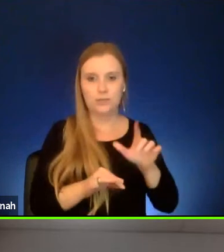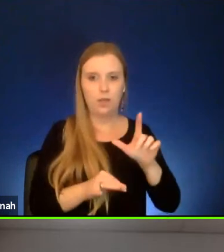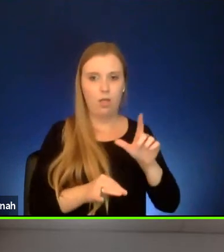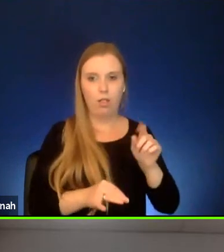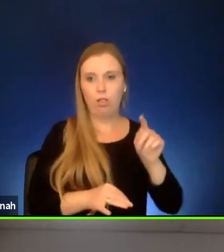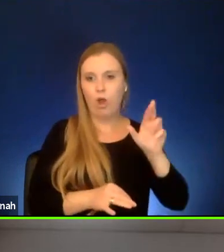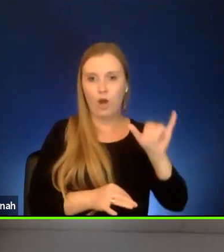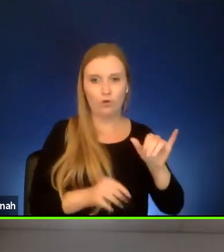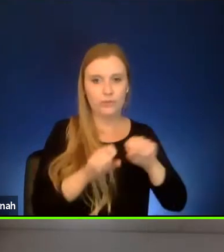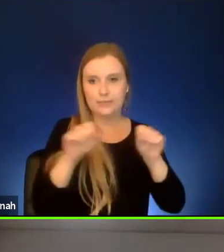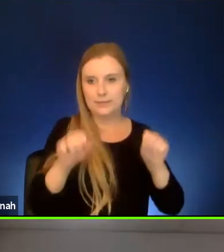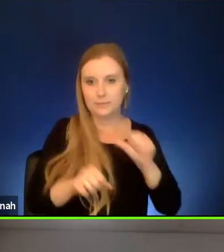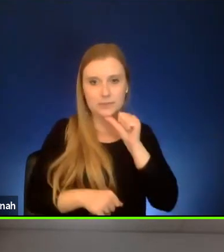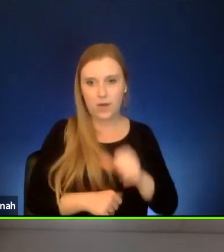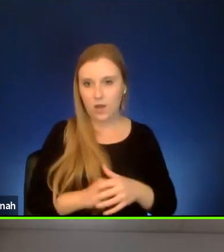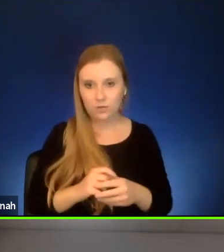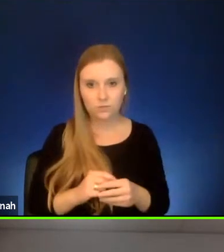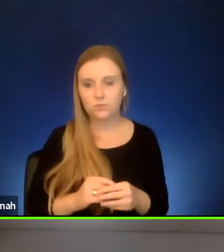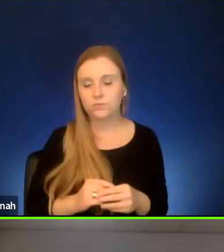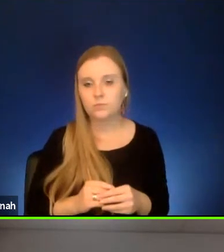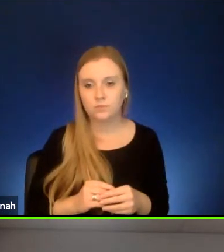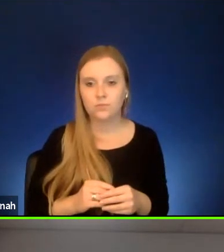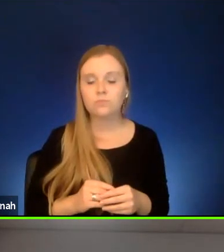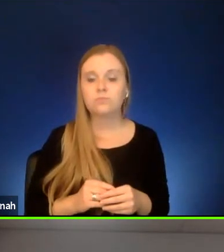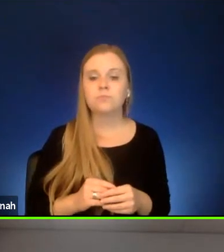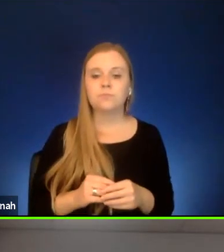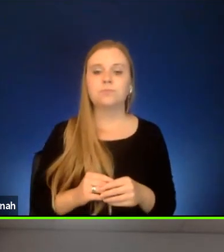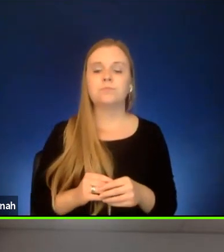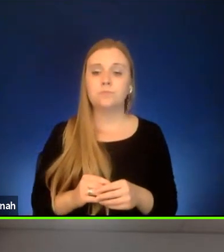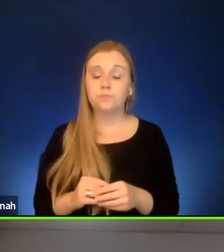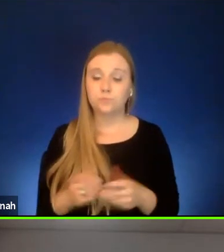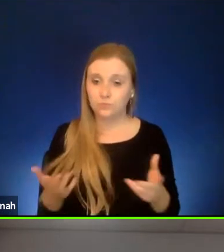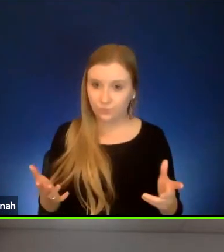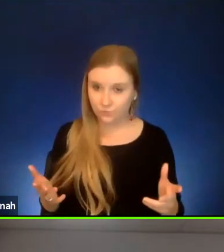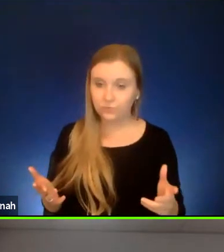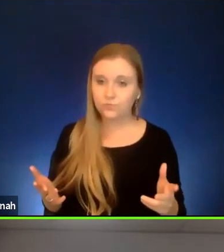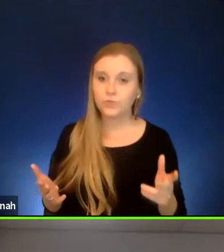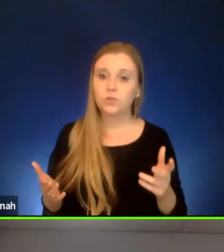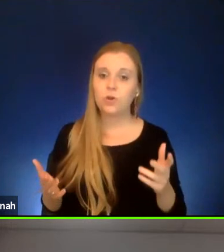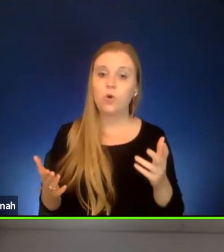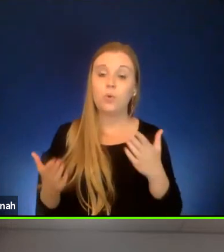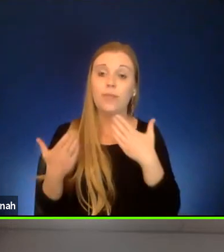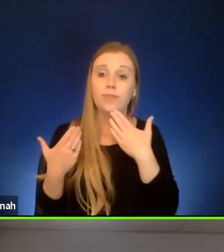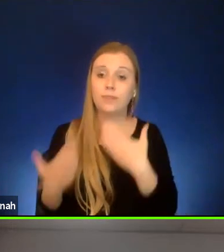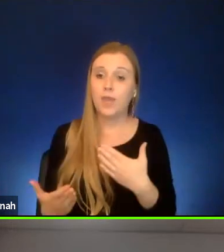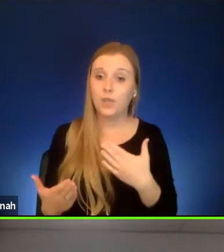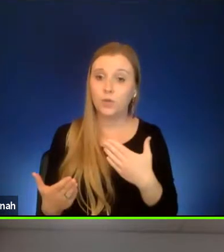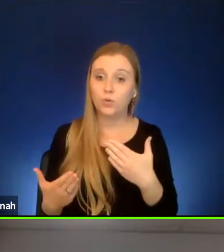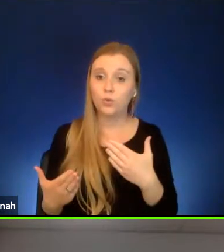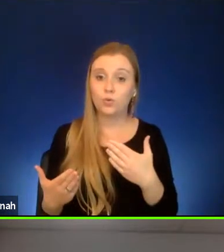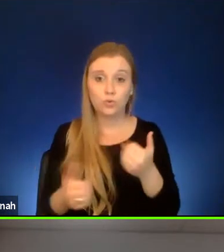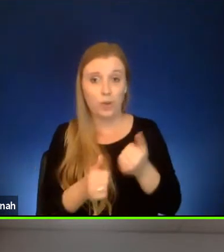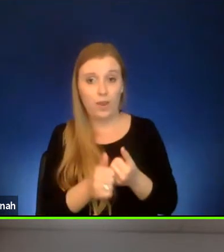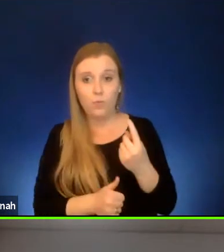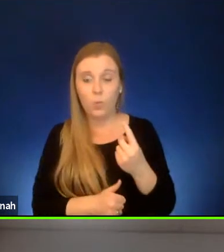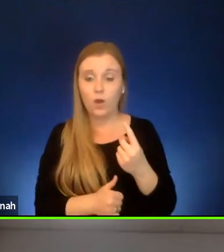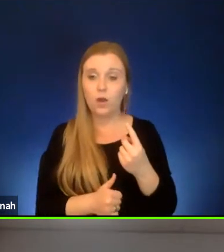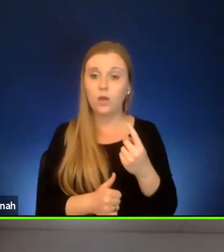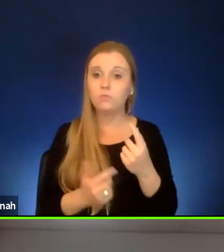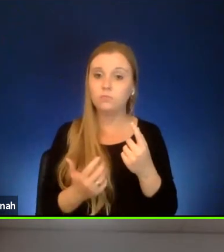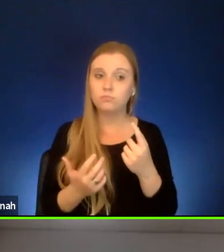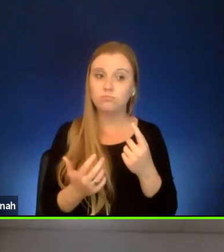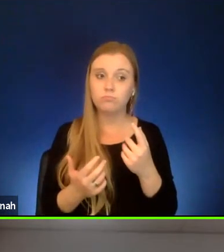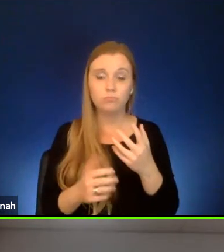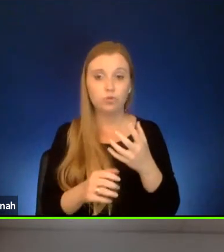not. And with that, I just want to say thank you to everyone for taking the